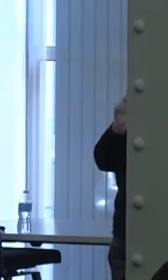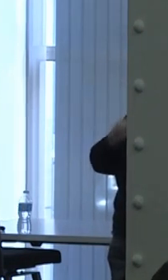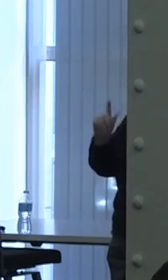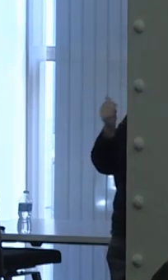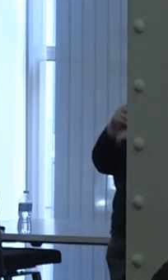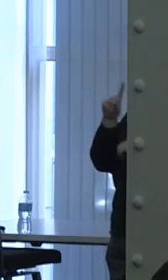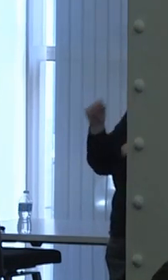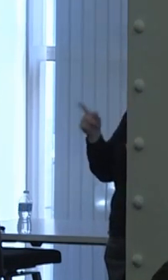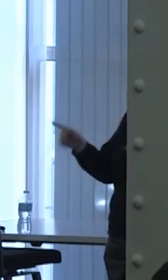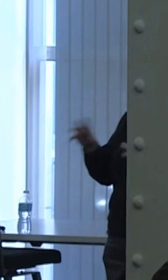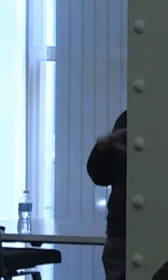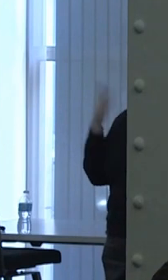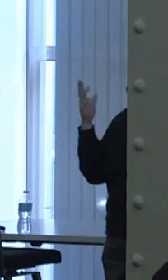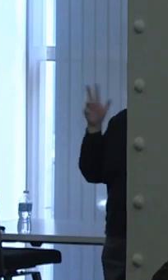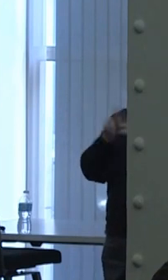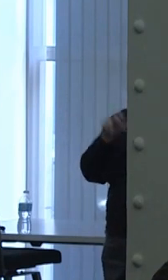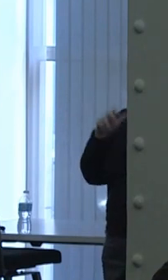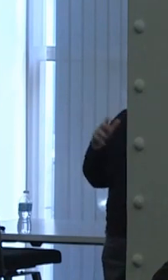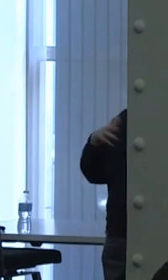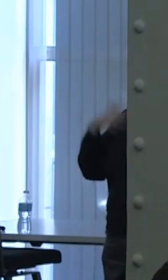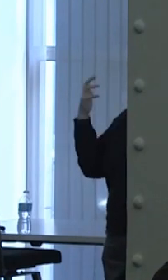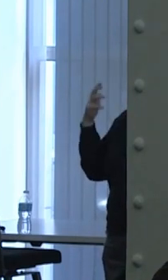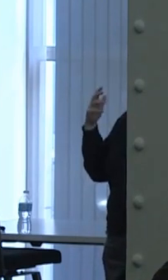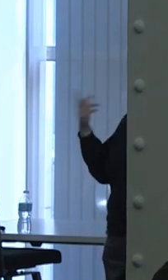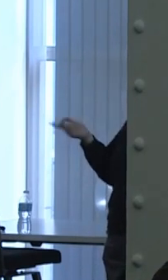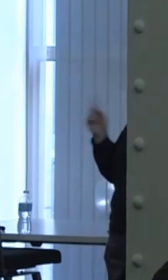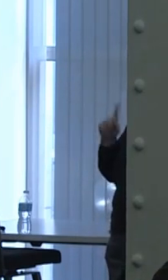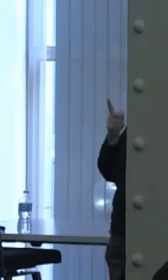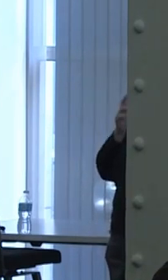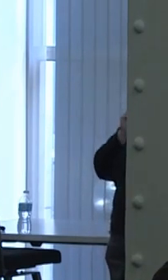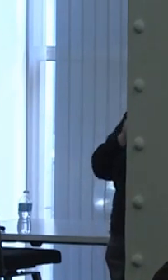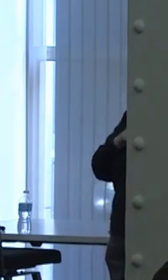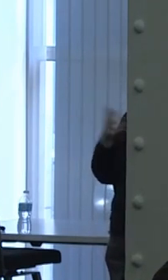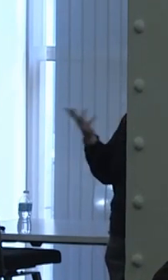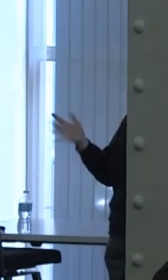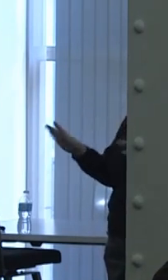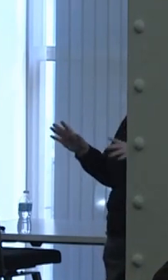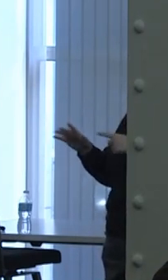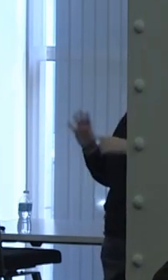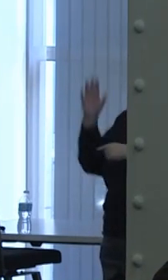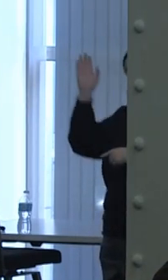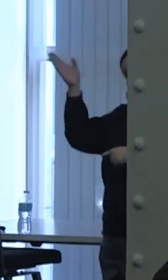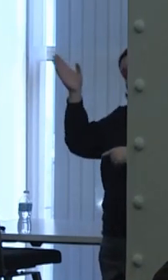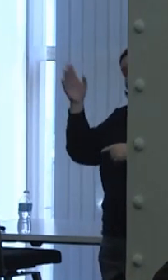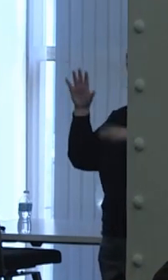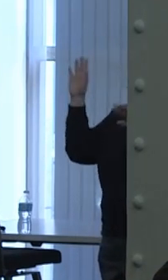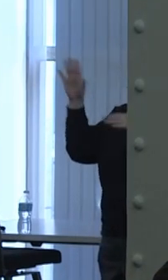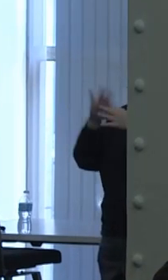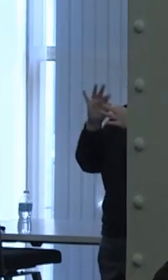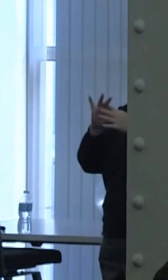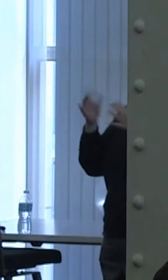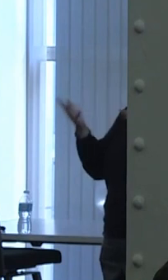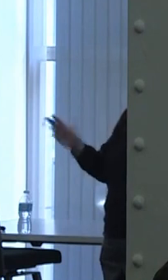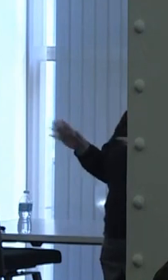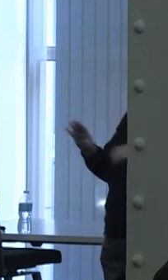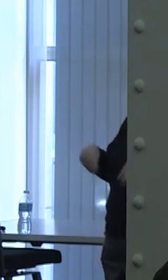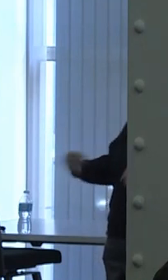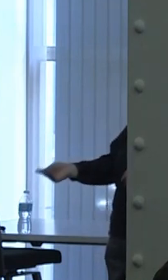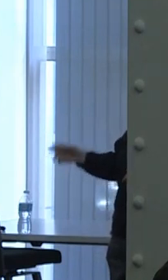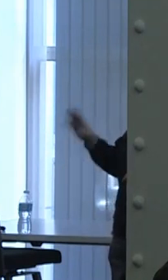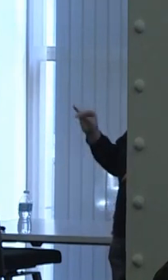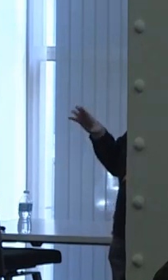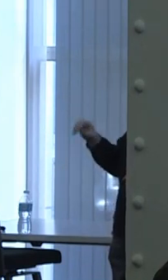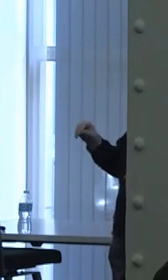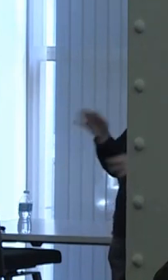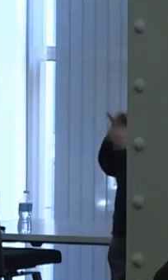disabilities. Justin got a memo handed to him as soon as he finished giving his own testimony, as opposed to the